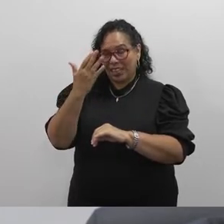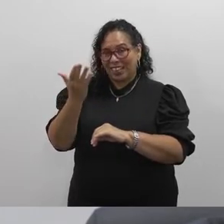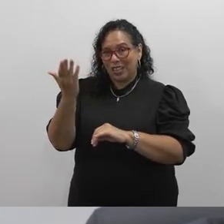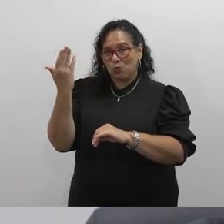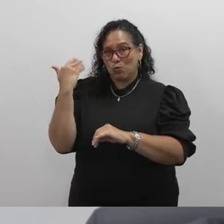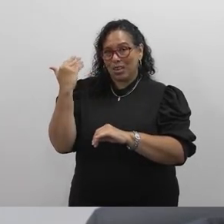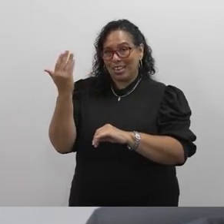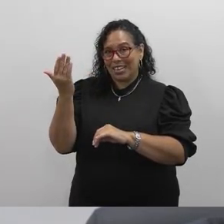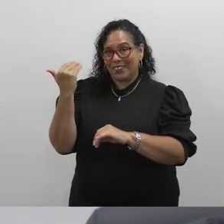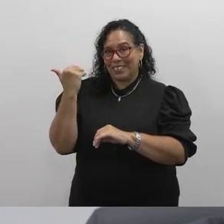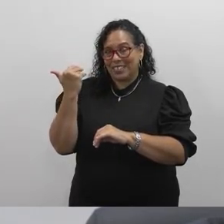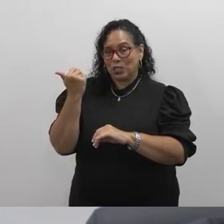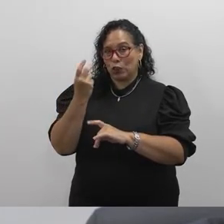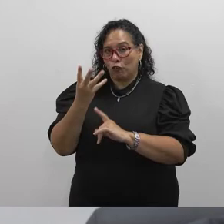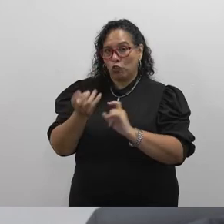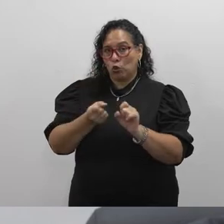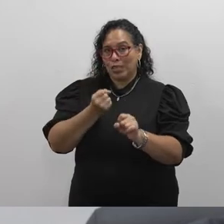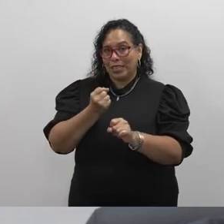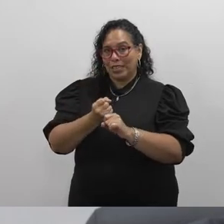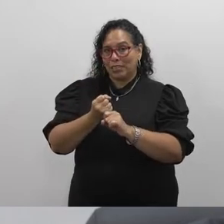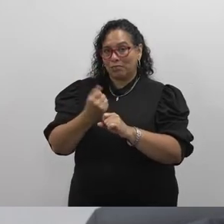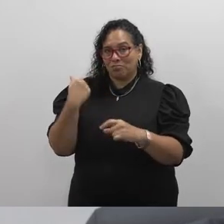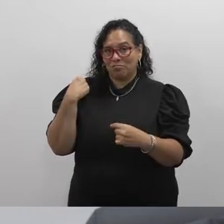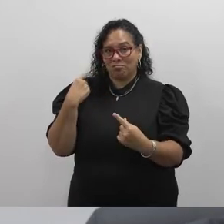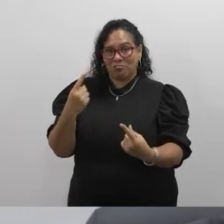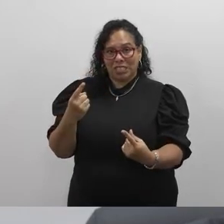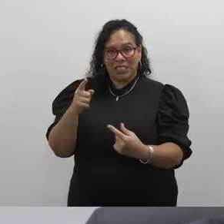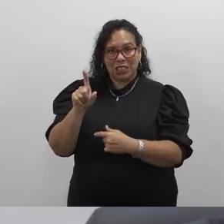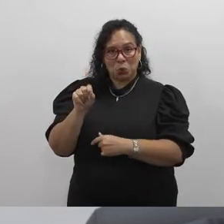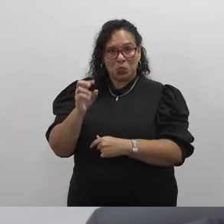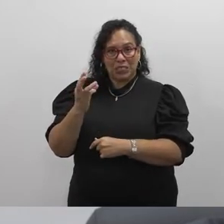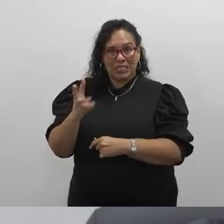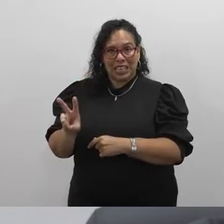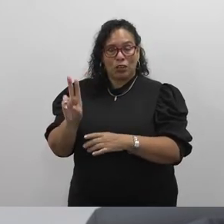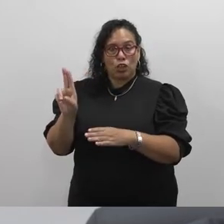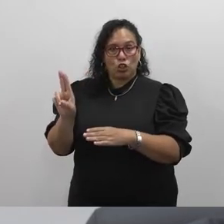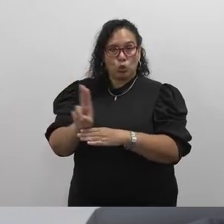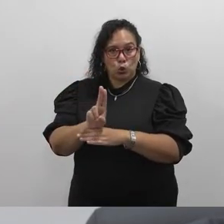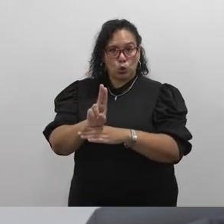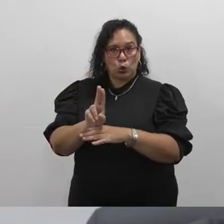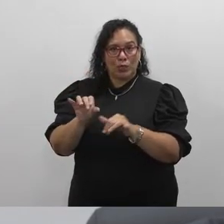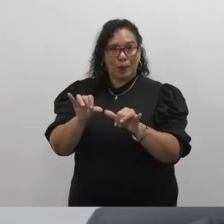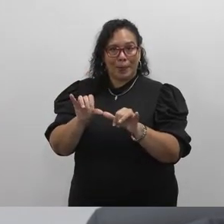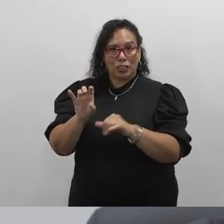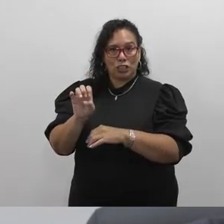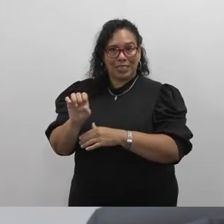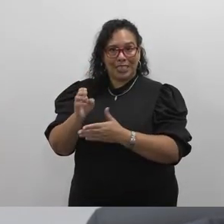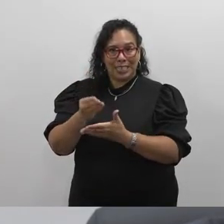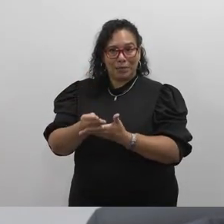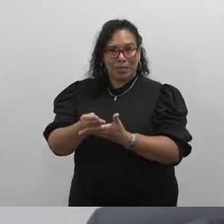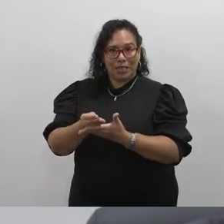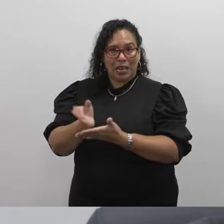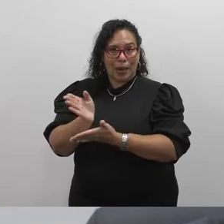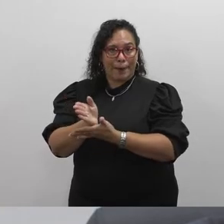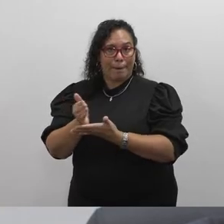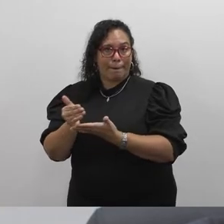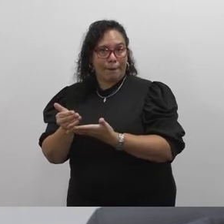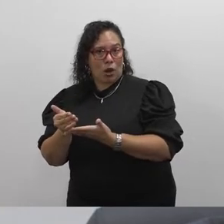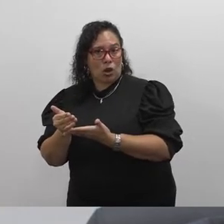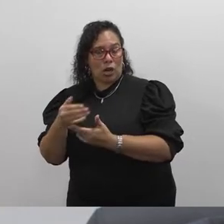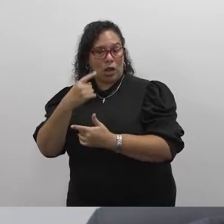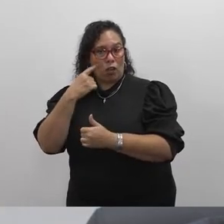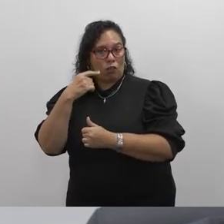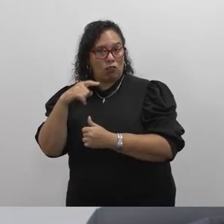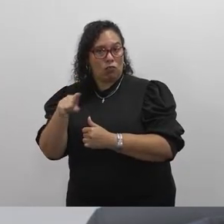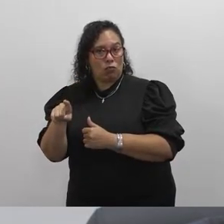previous few years since 2016, we have used Measure E money in part